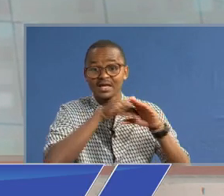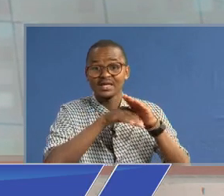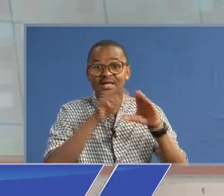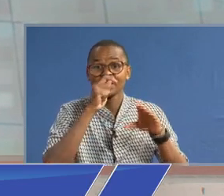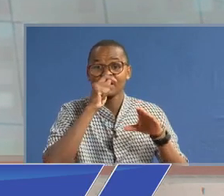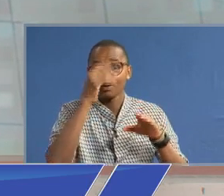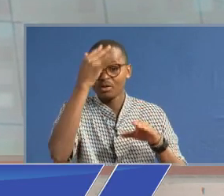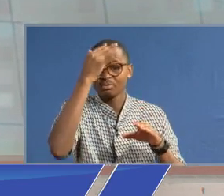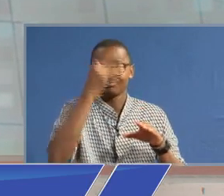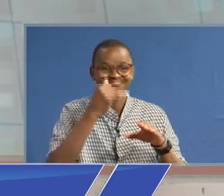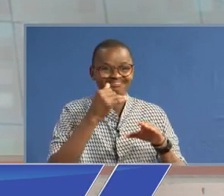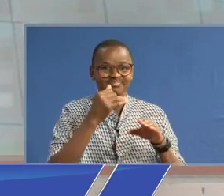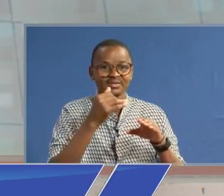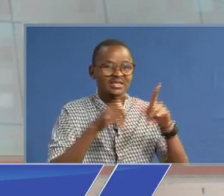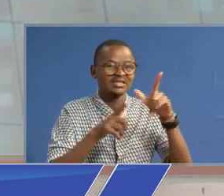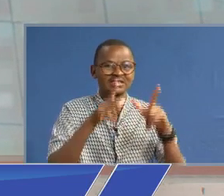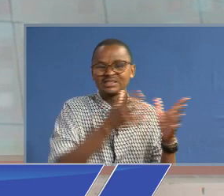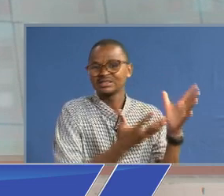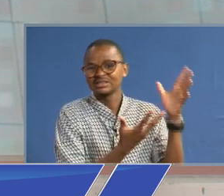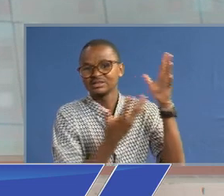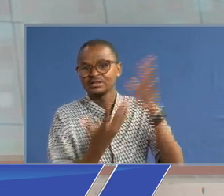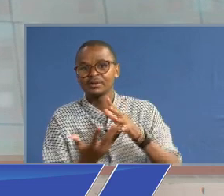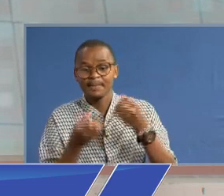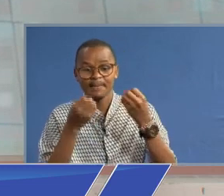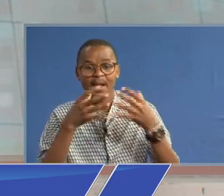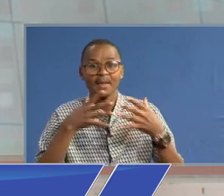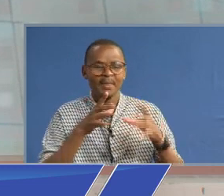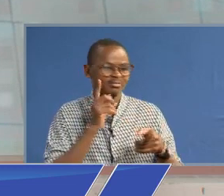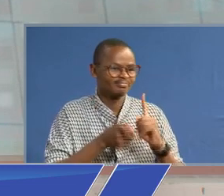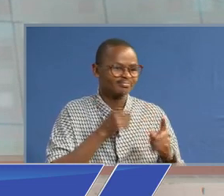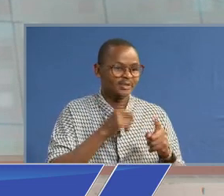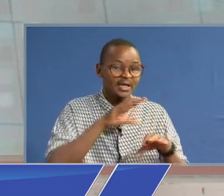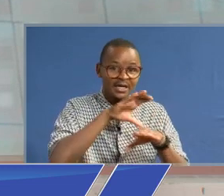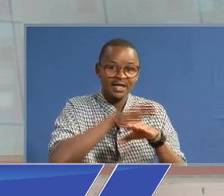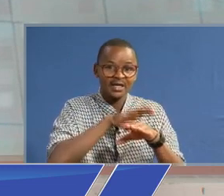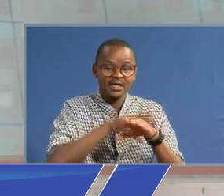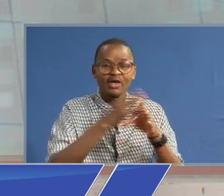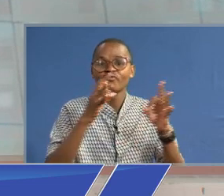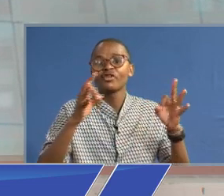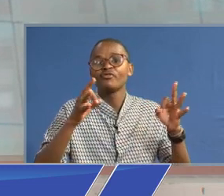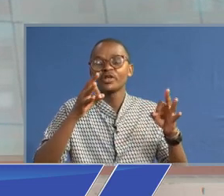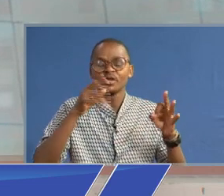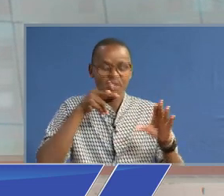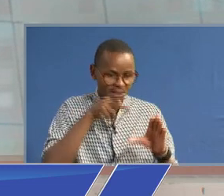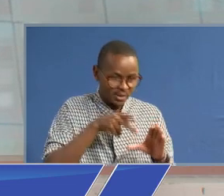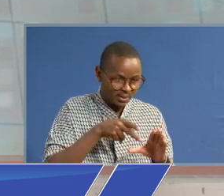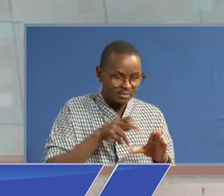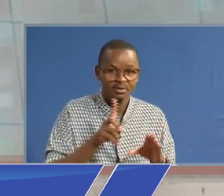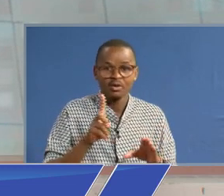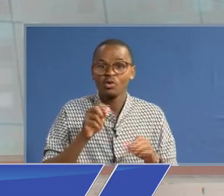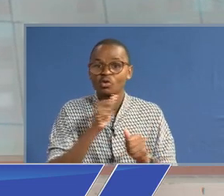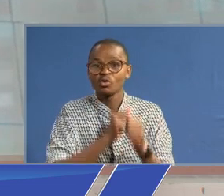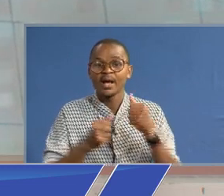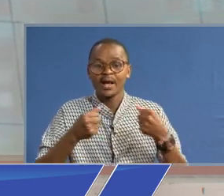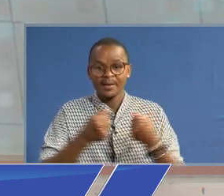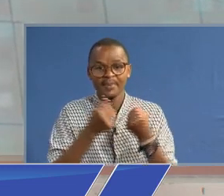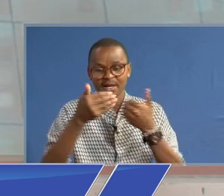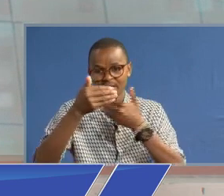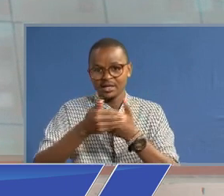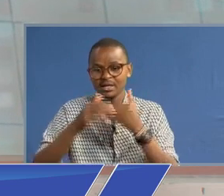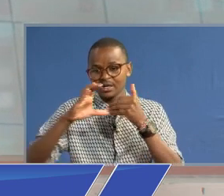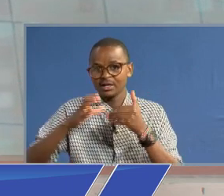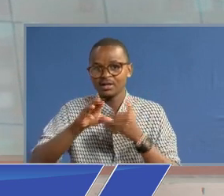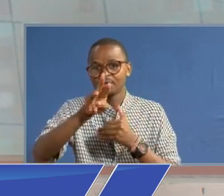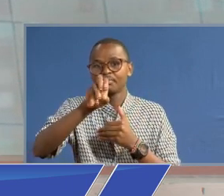fuel tanker overturned and then exploded as crowds of people rushed to siphon off leaking fuel. The deadly blast, which took place near the town